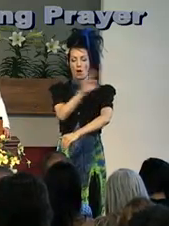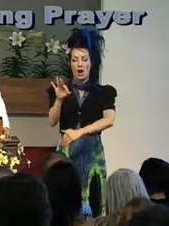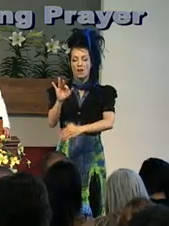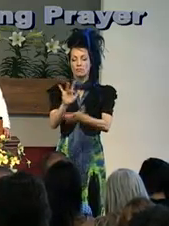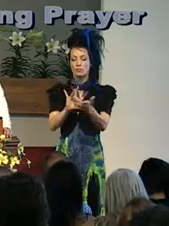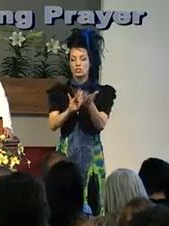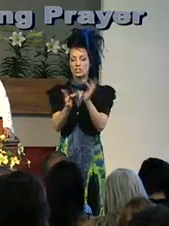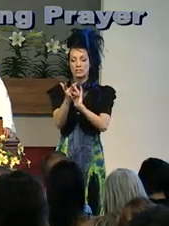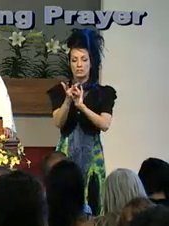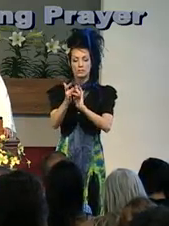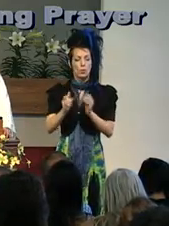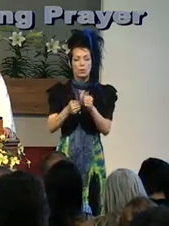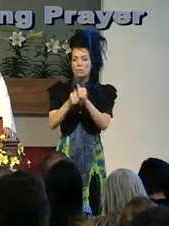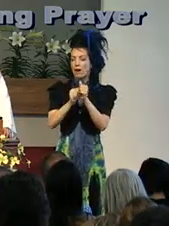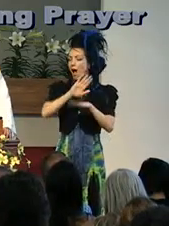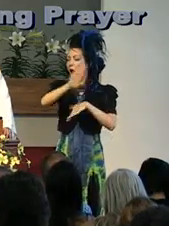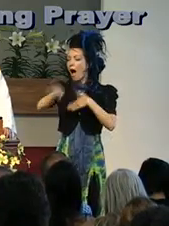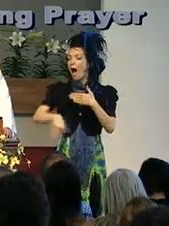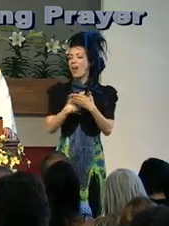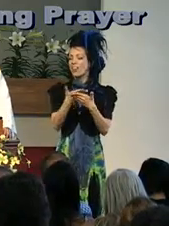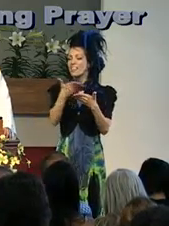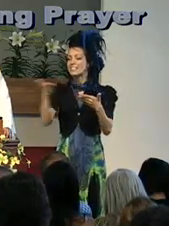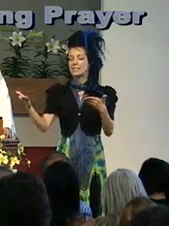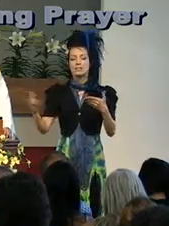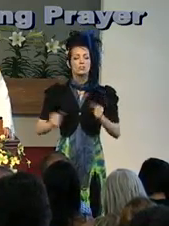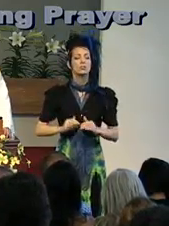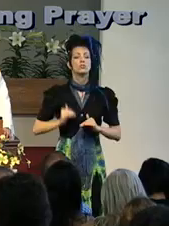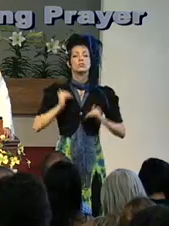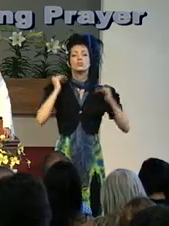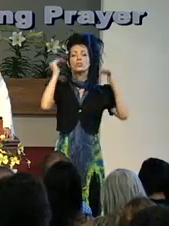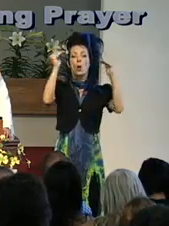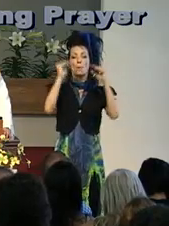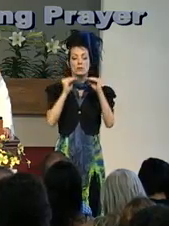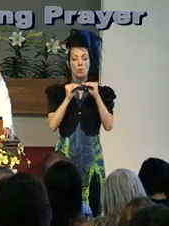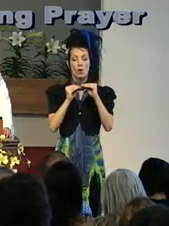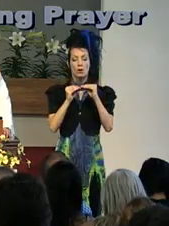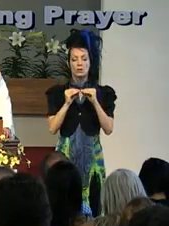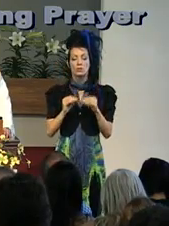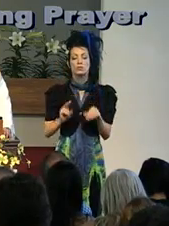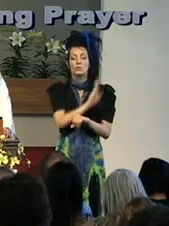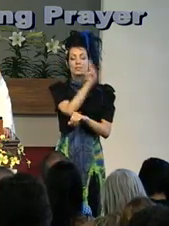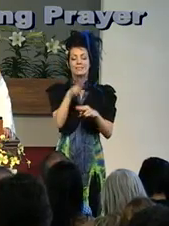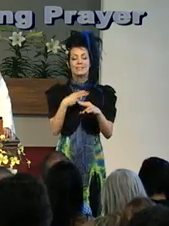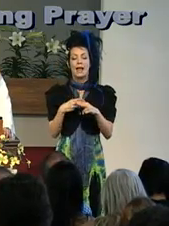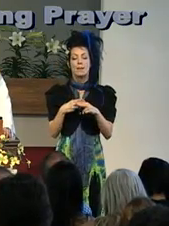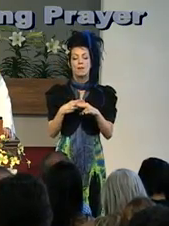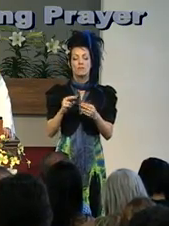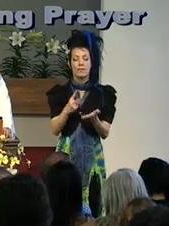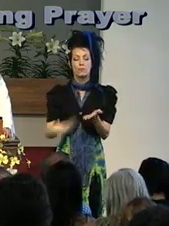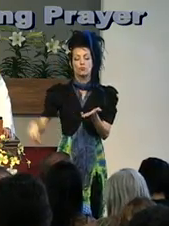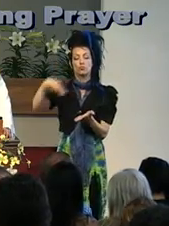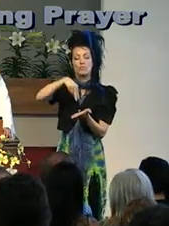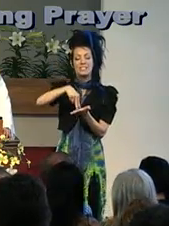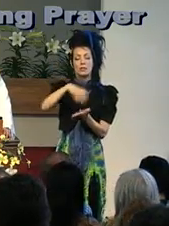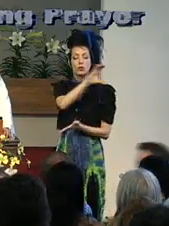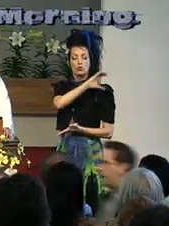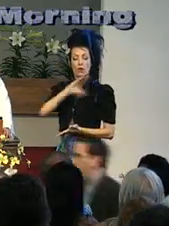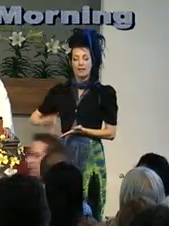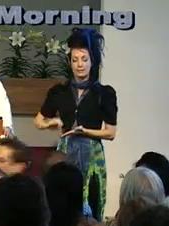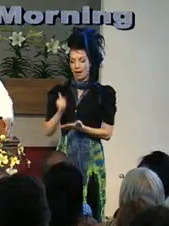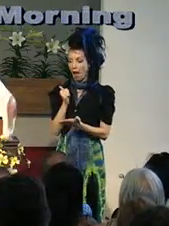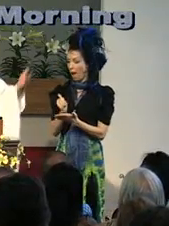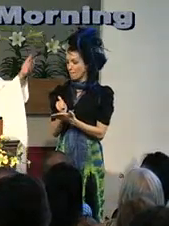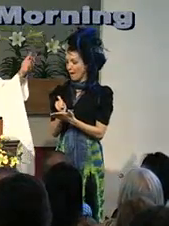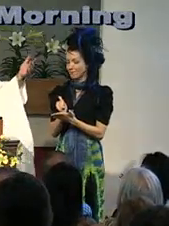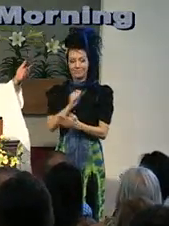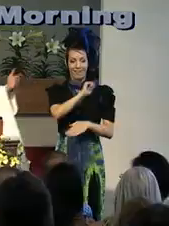these things and yet so much more in the name of that risen Christ. Amen. God bless you